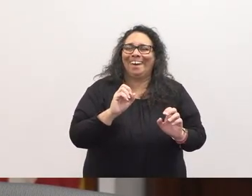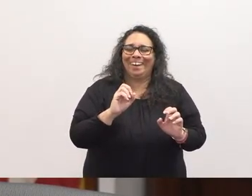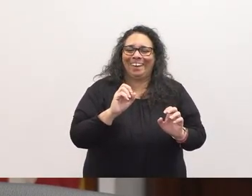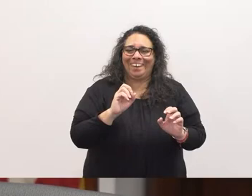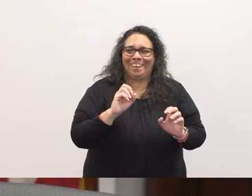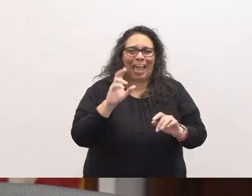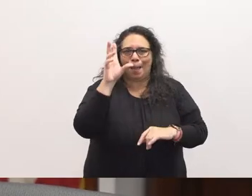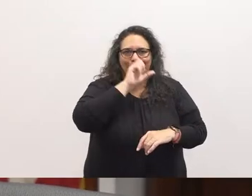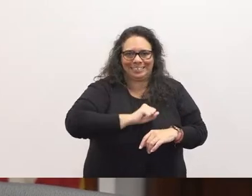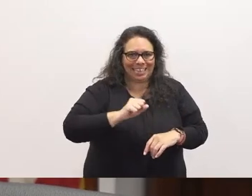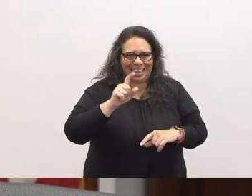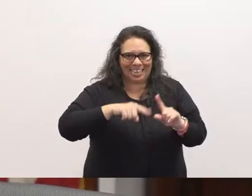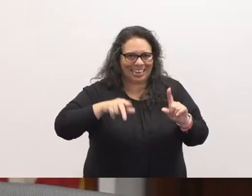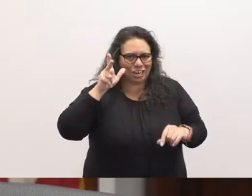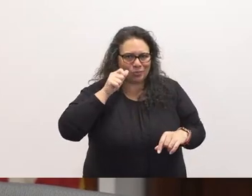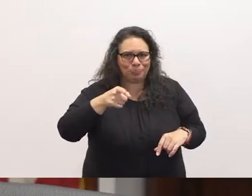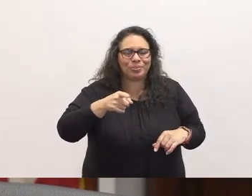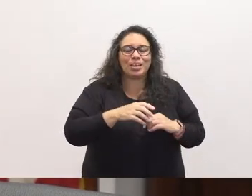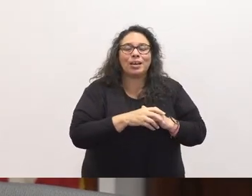Okay.